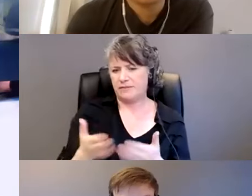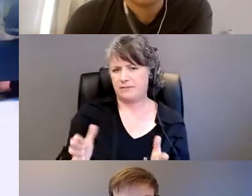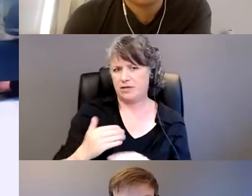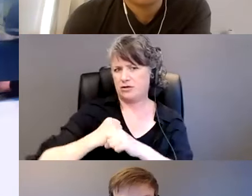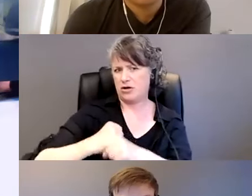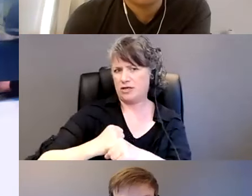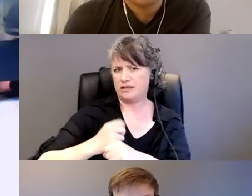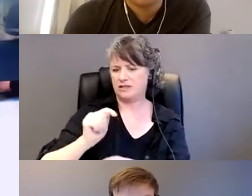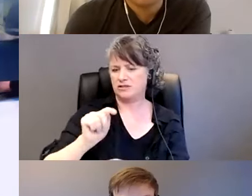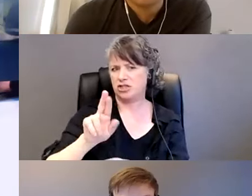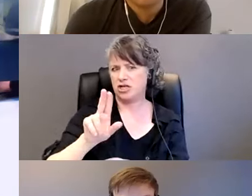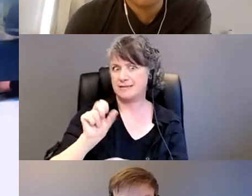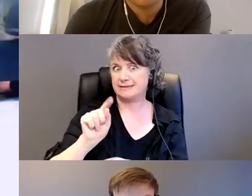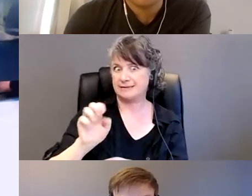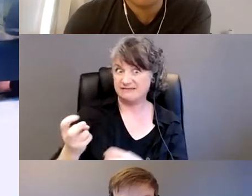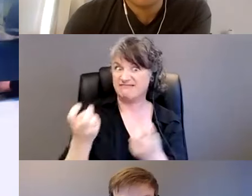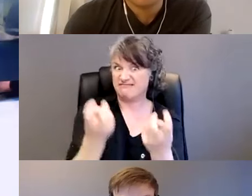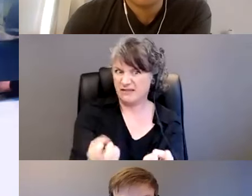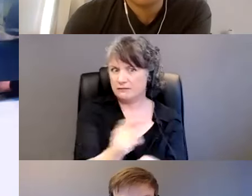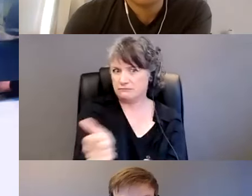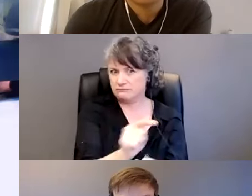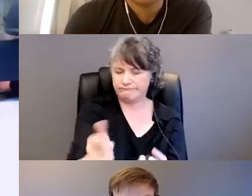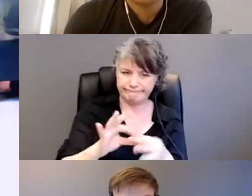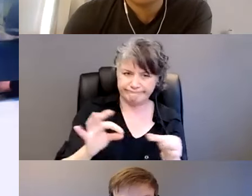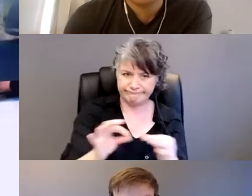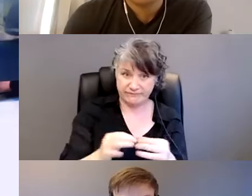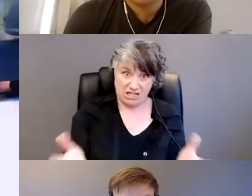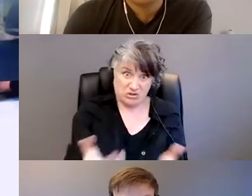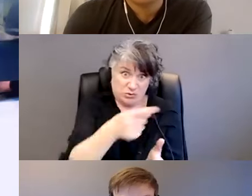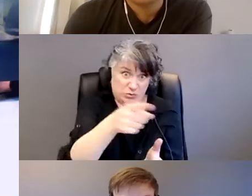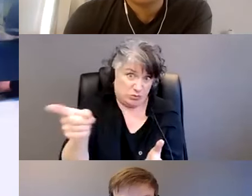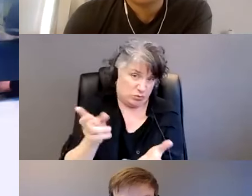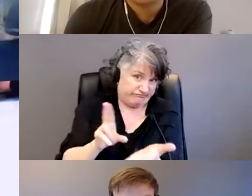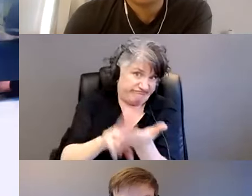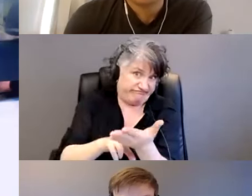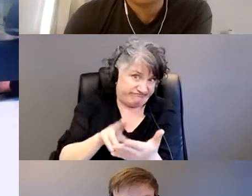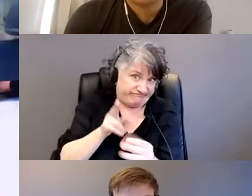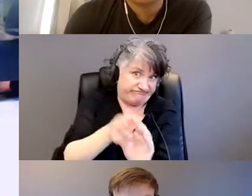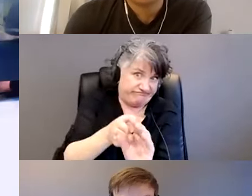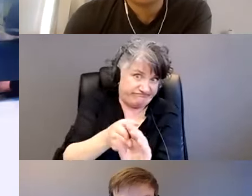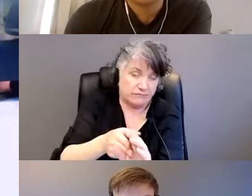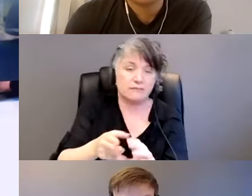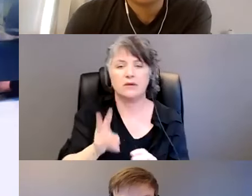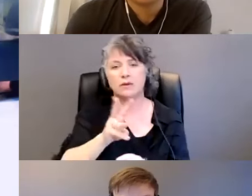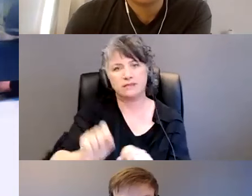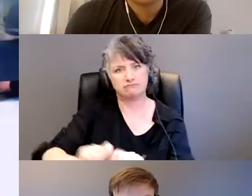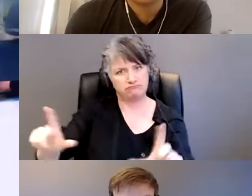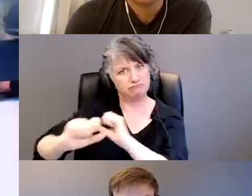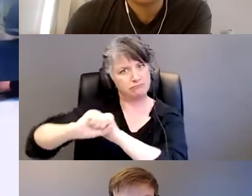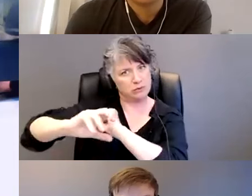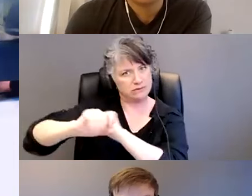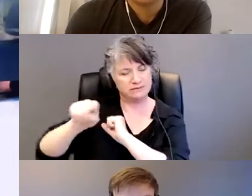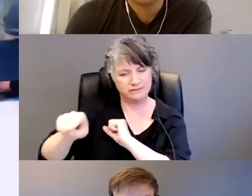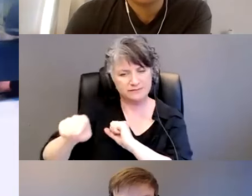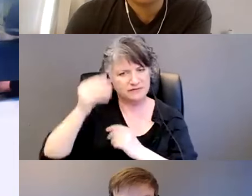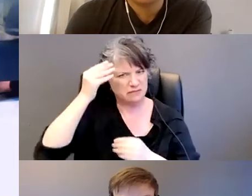So please, I encourage you to sign up. It is posted on our website, so you'll find some information there as well. And we do have a few more